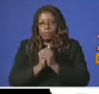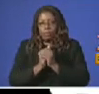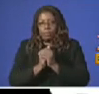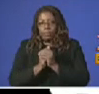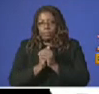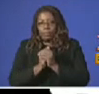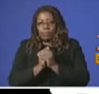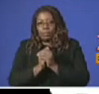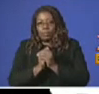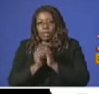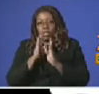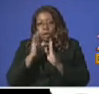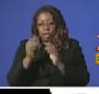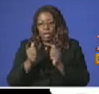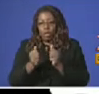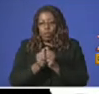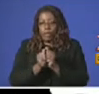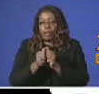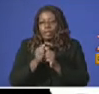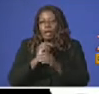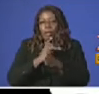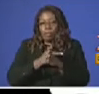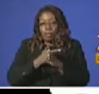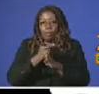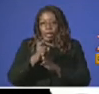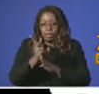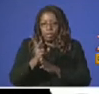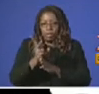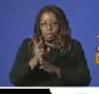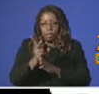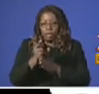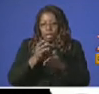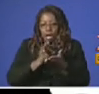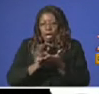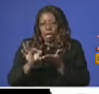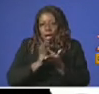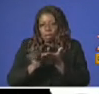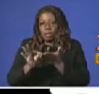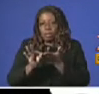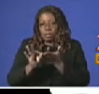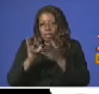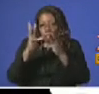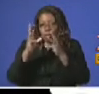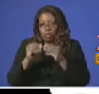while addressing professionals at the Bahamas Institute of Chartered Accountants seminar this week.